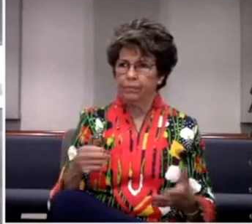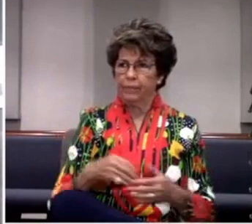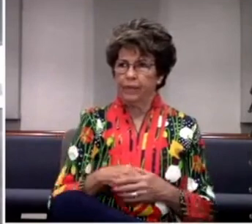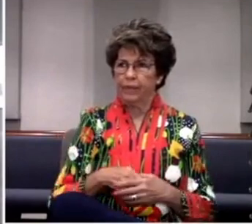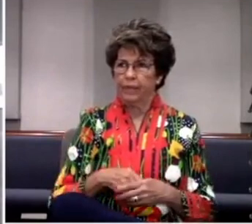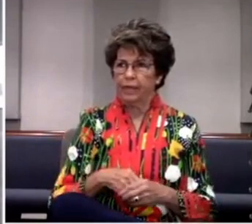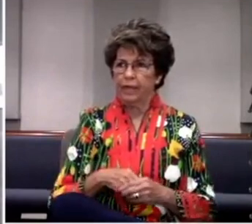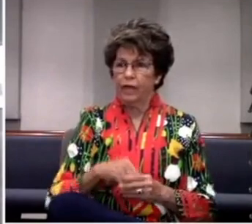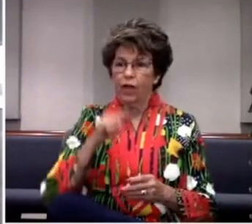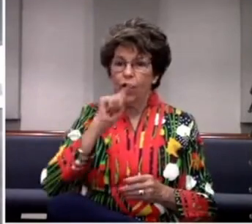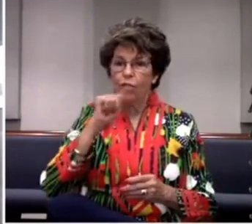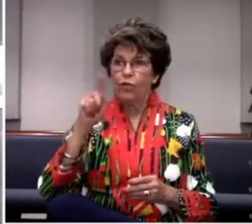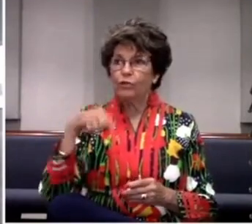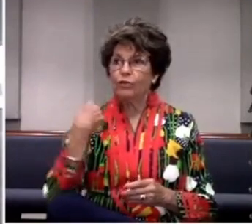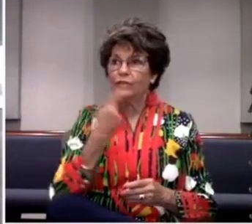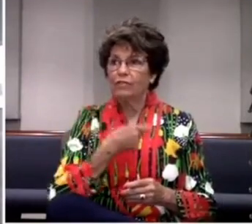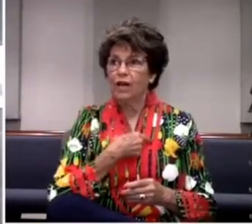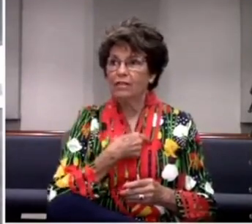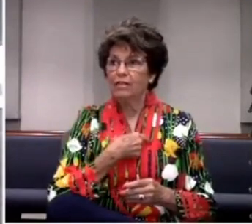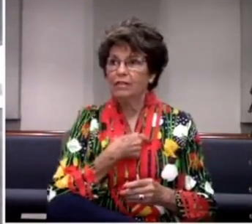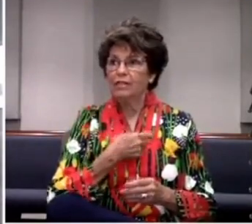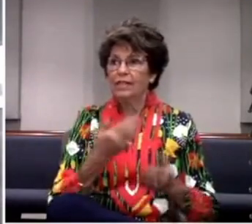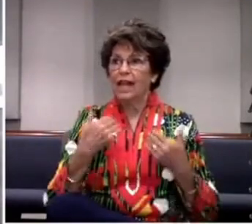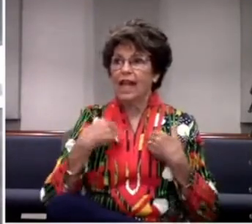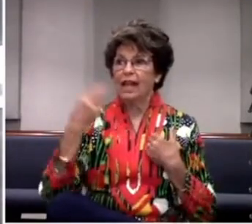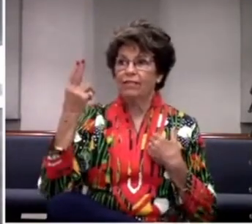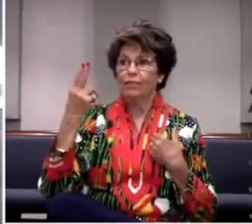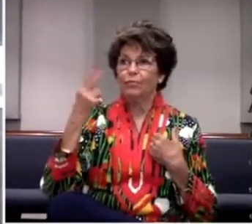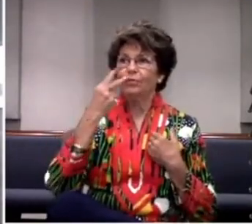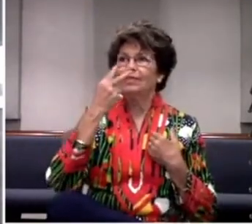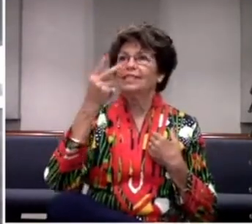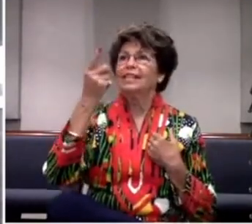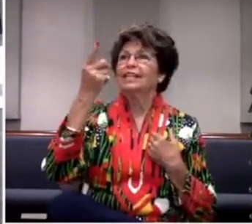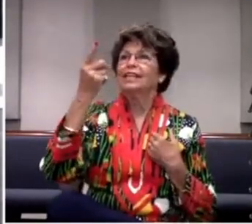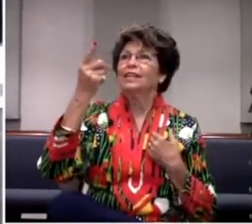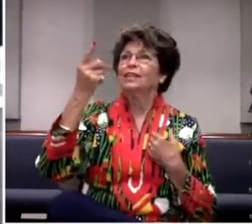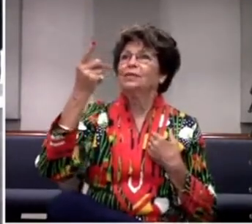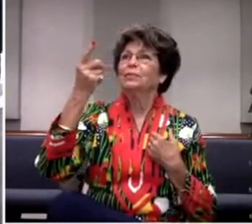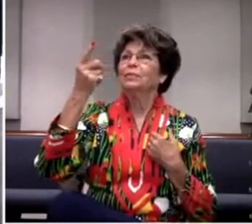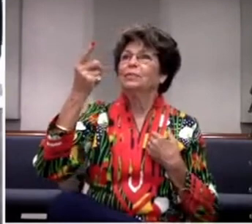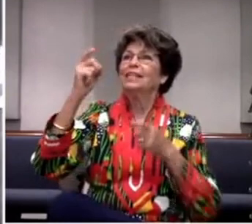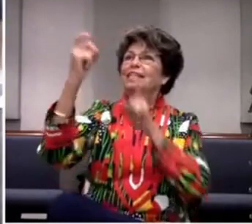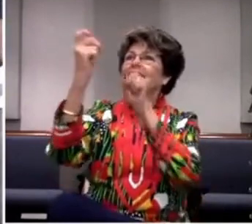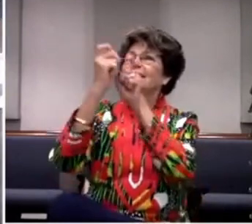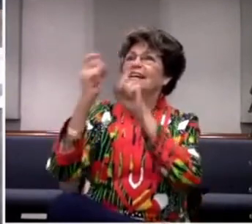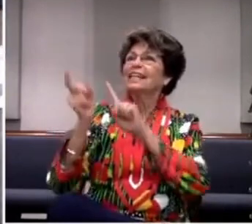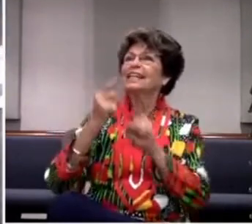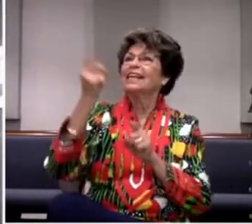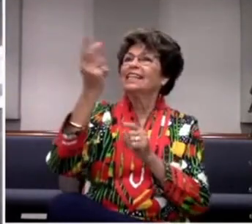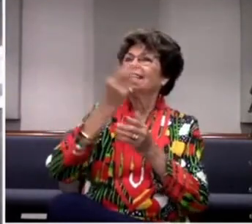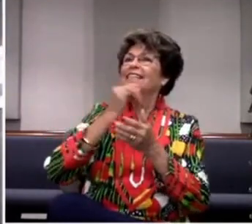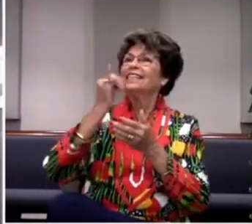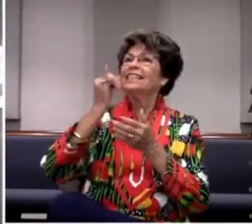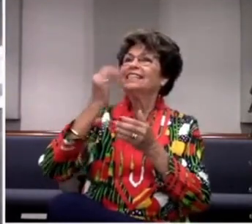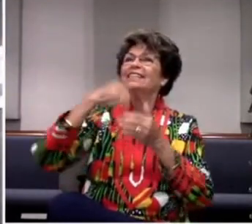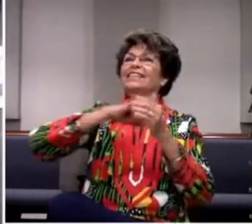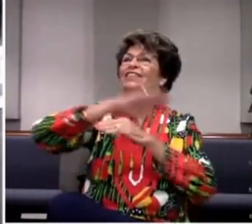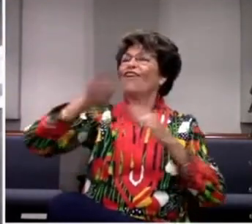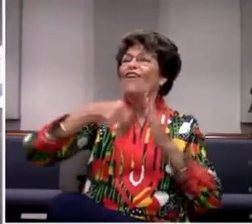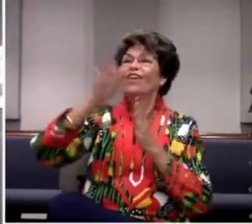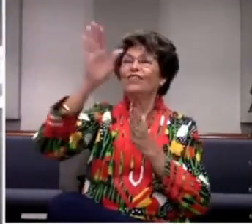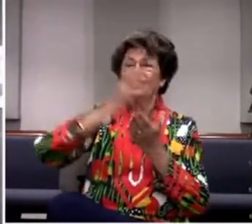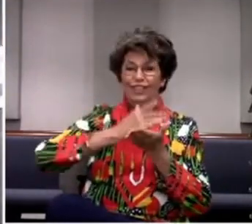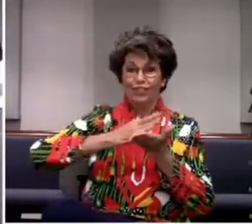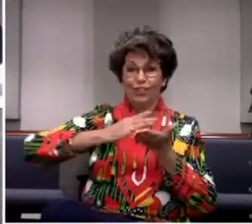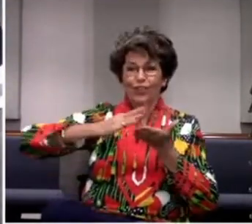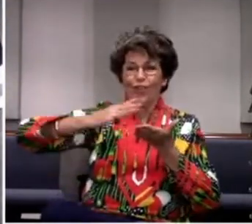But those of us that have believed on him, we will see him in all of his glory. The world's messed up because